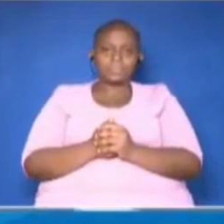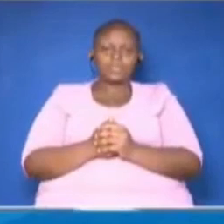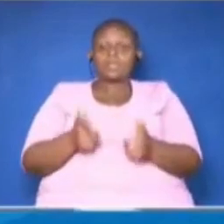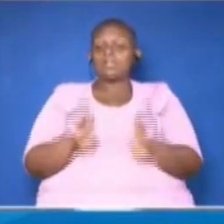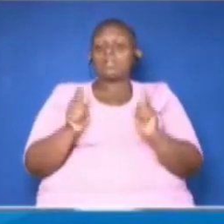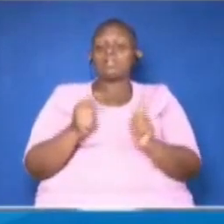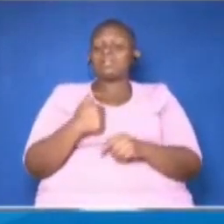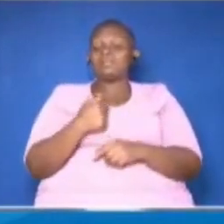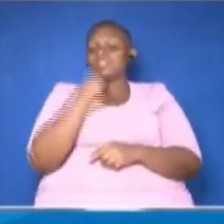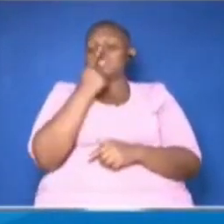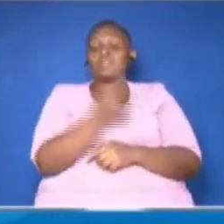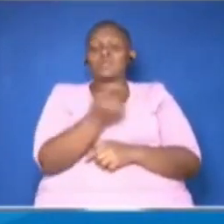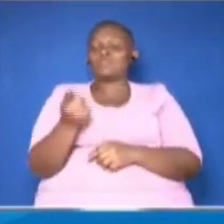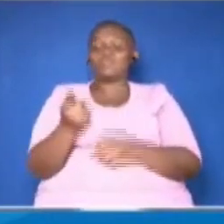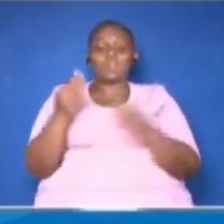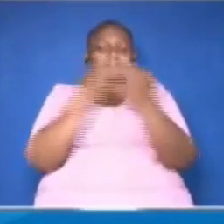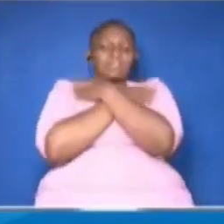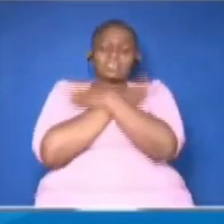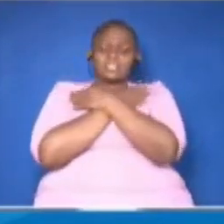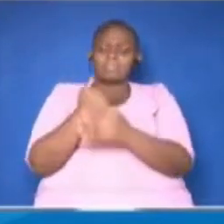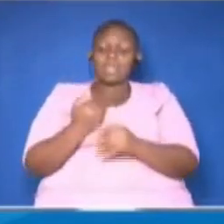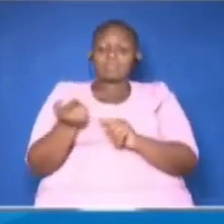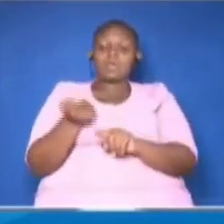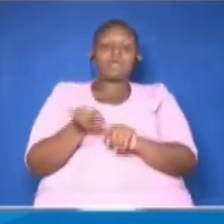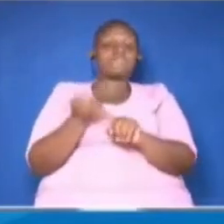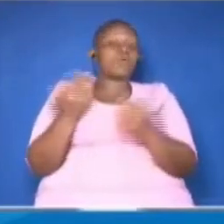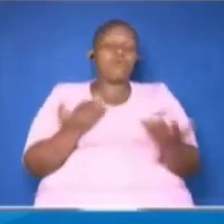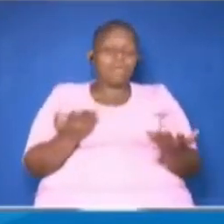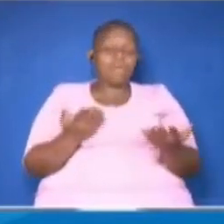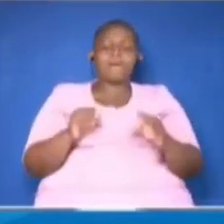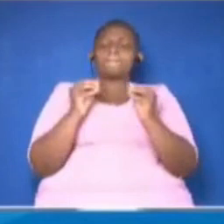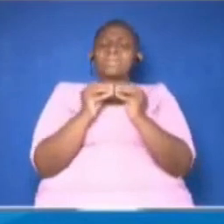Let me tell you, friends, I have just come from a meeting